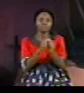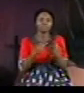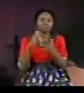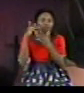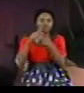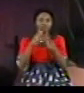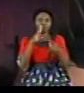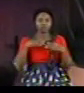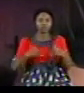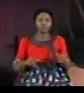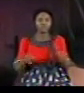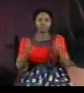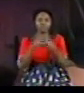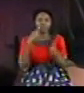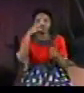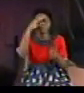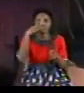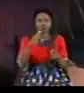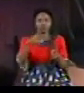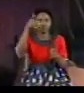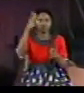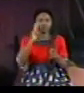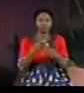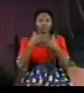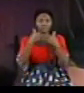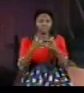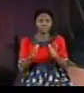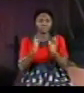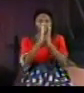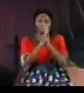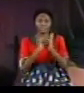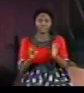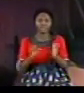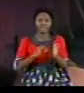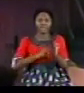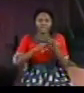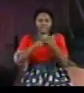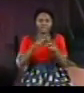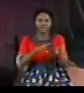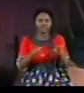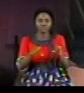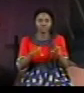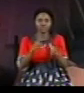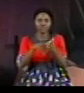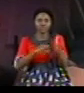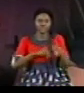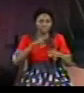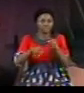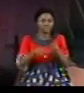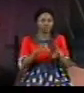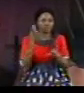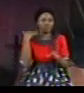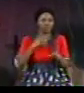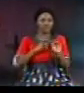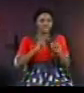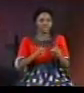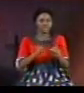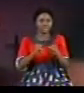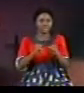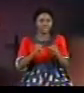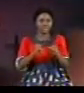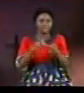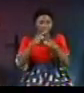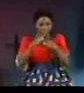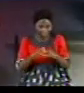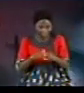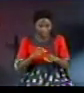God finished praying, I started doing what I could not do. I can bend down, I can stand, I can bend, I can stand, I